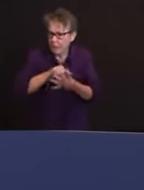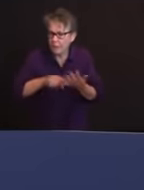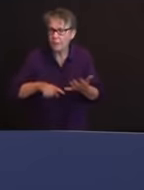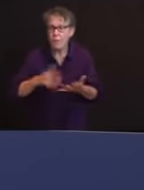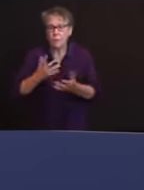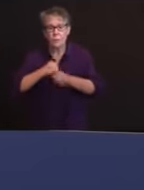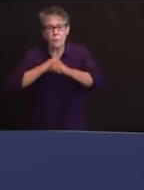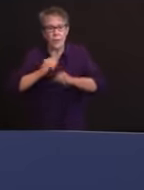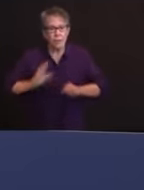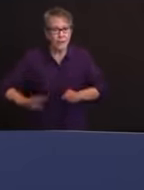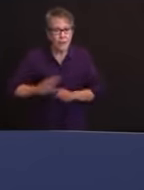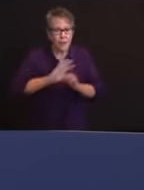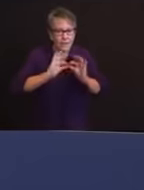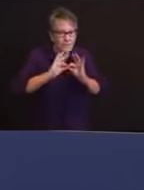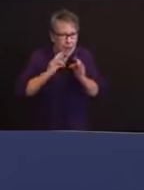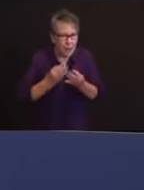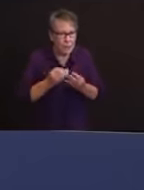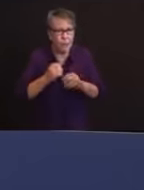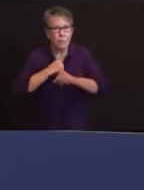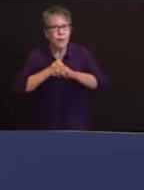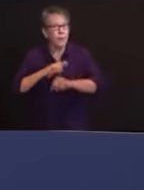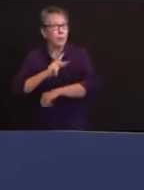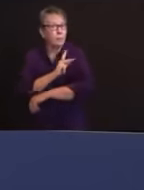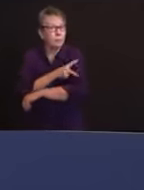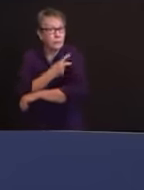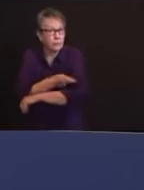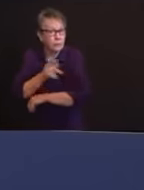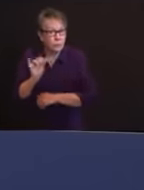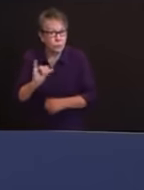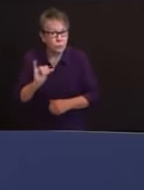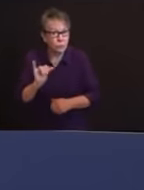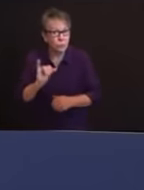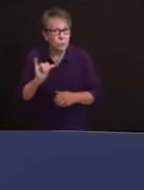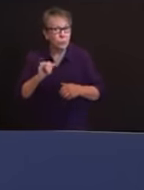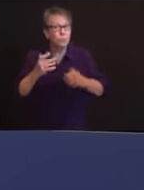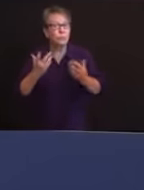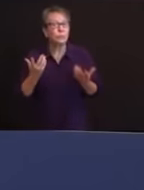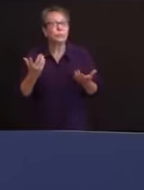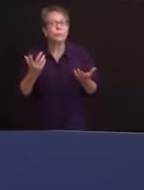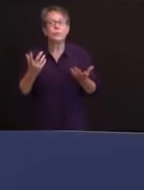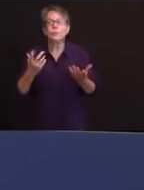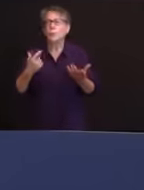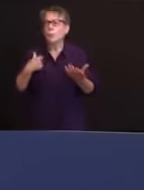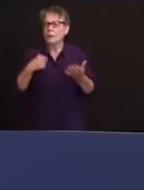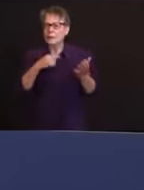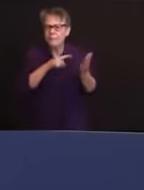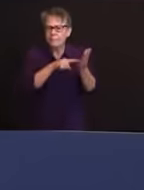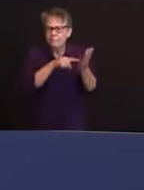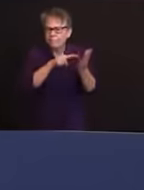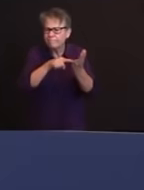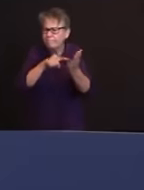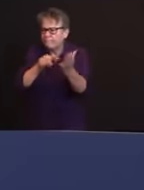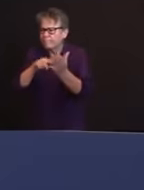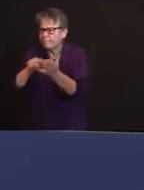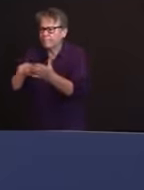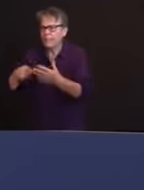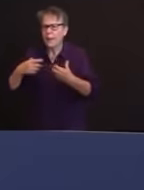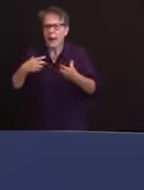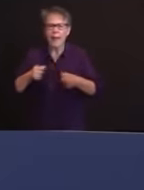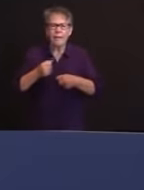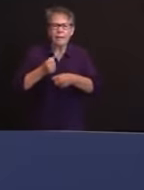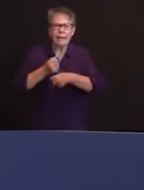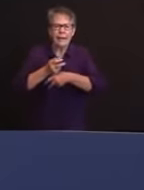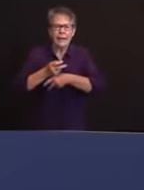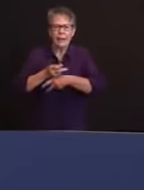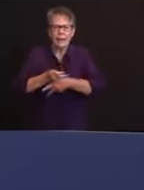the spread of the virus in our state. Based on a survey of the healthcare professionals we undertook in October,